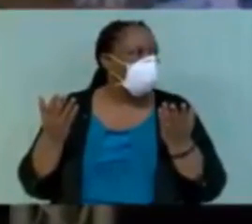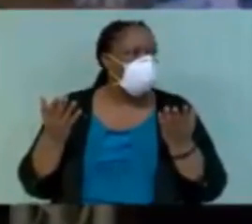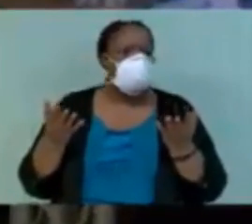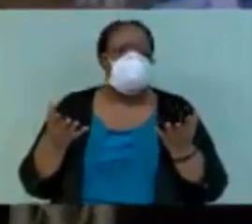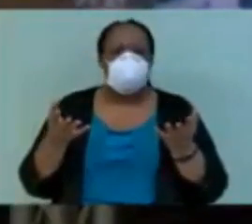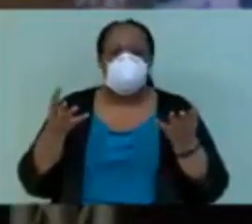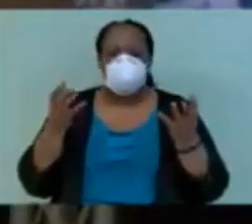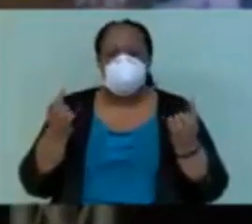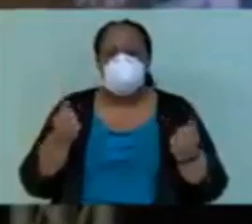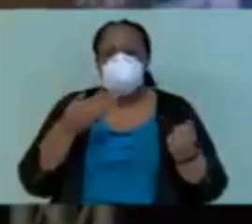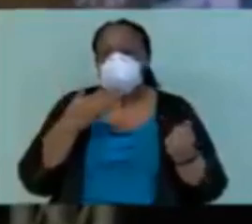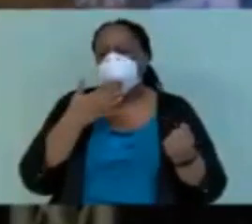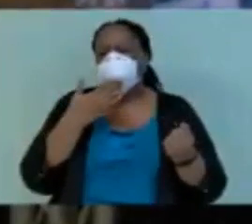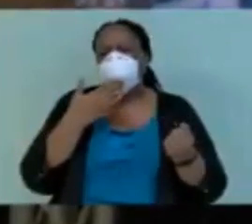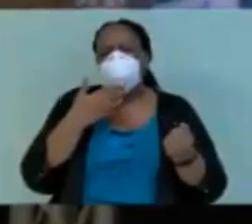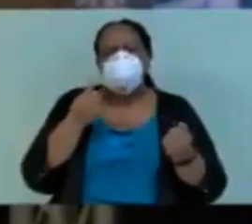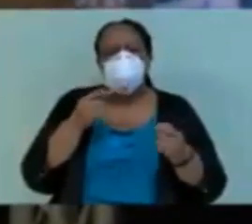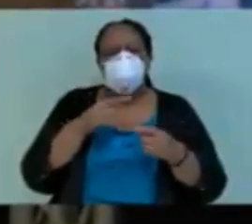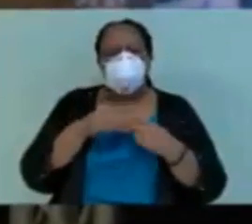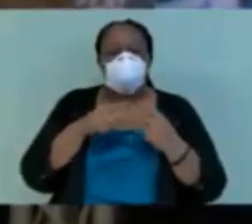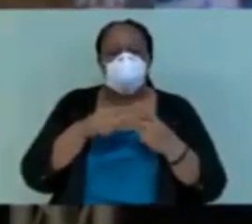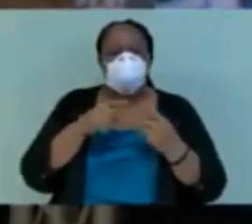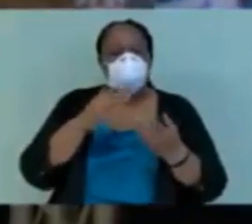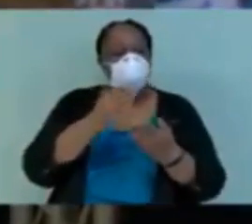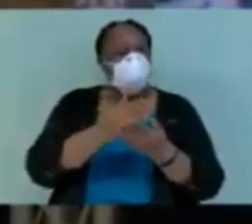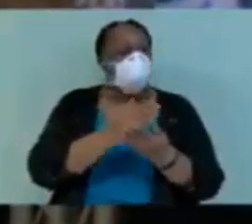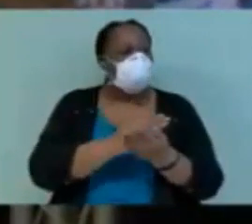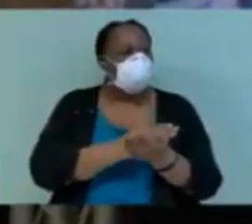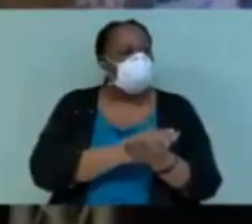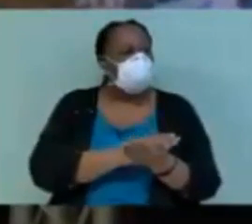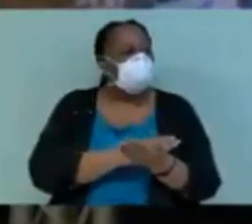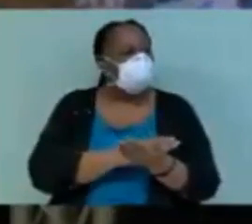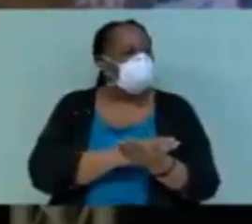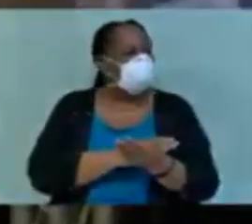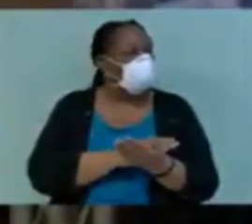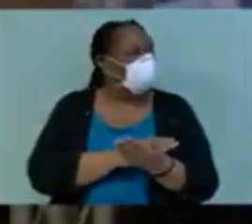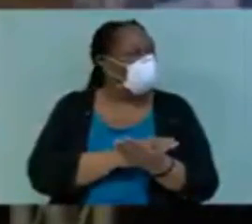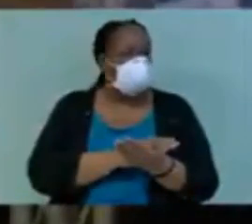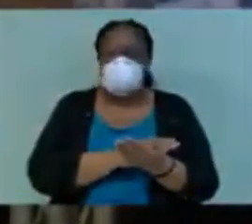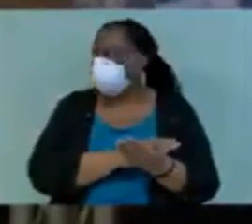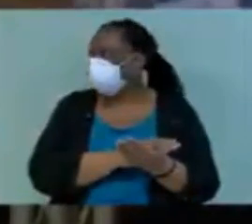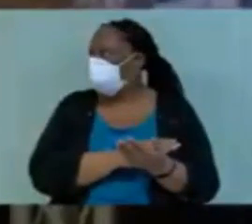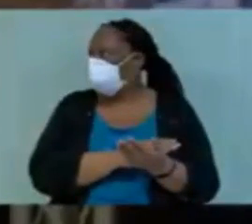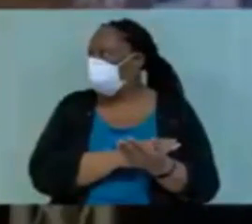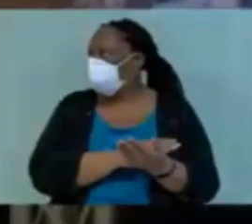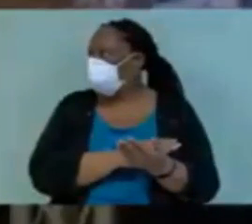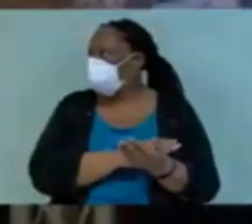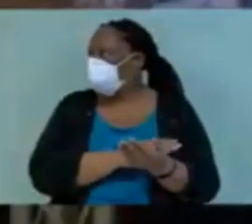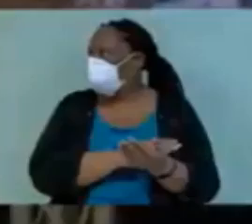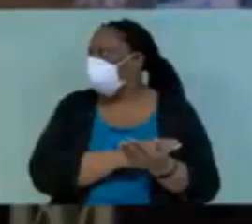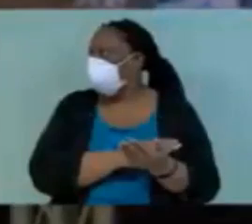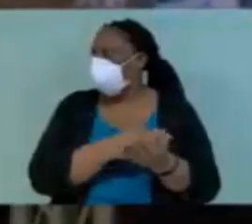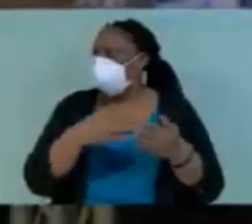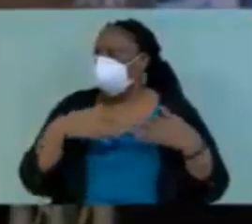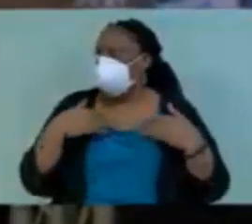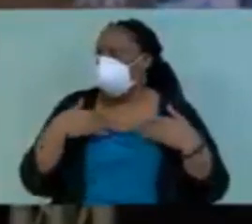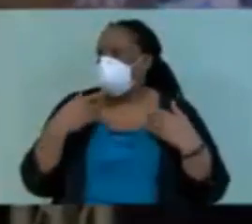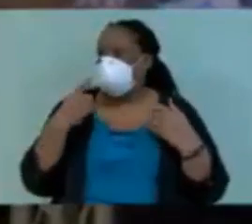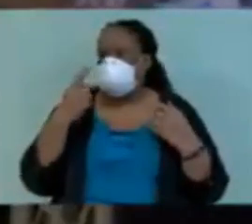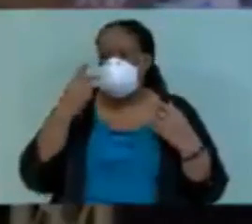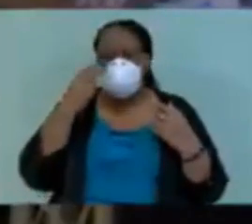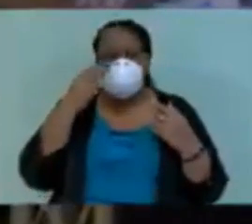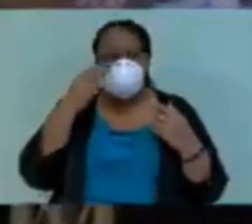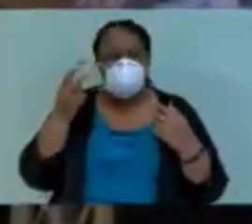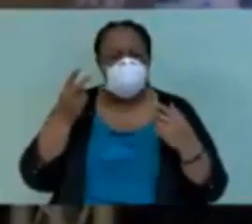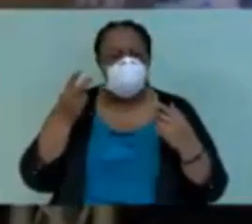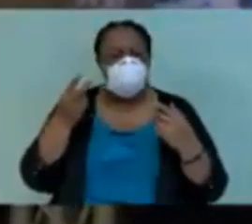internet, those listening via radio, and those watching on television. Today, I want to start off today on a very happy